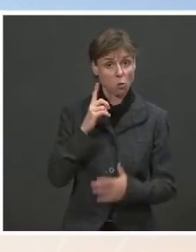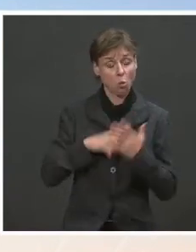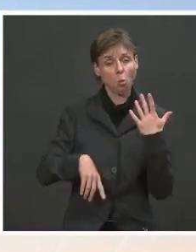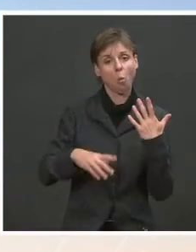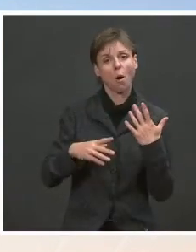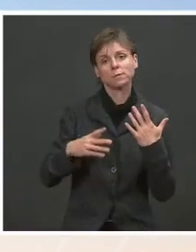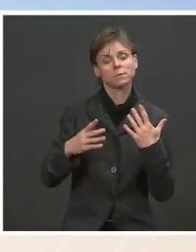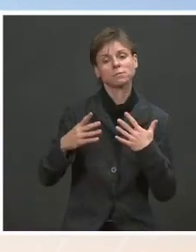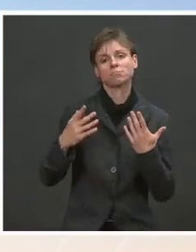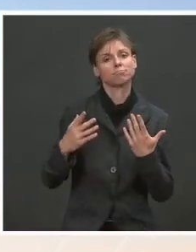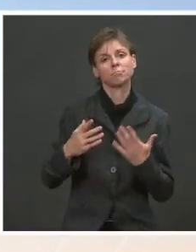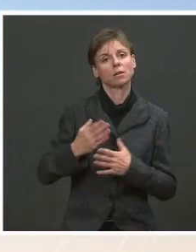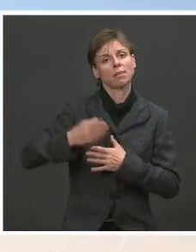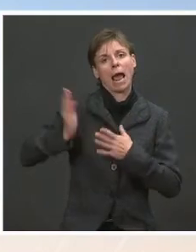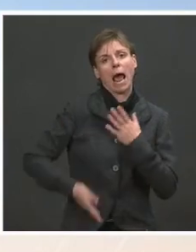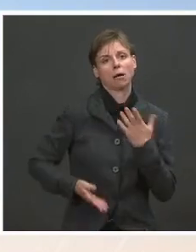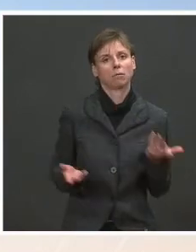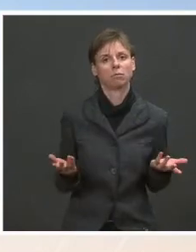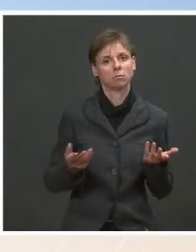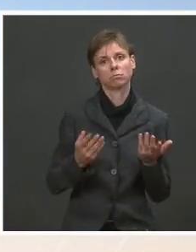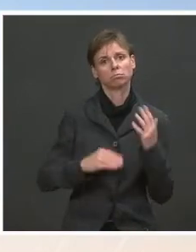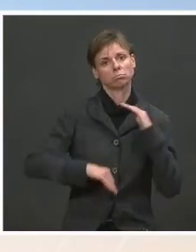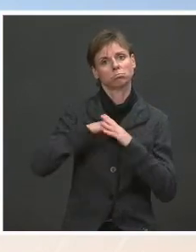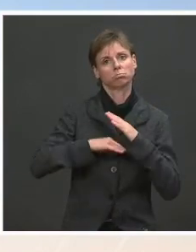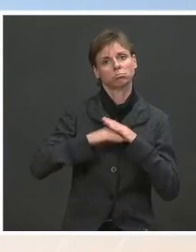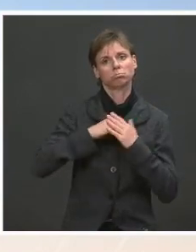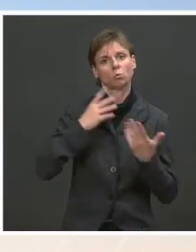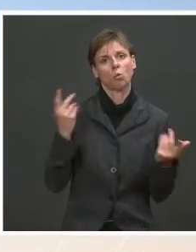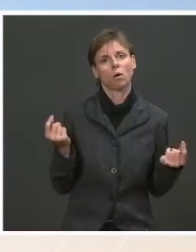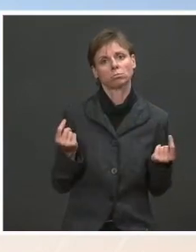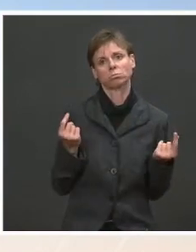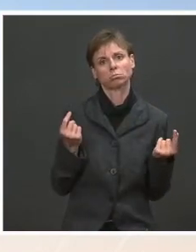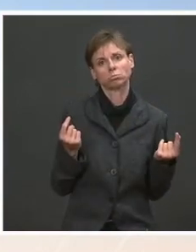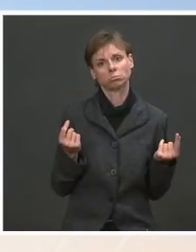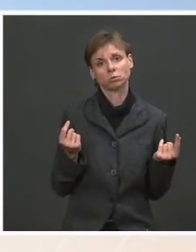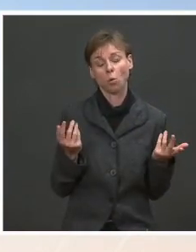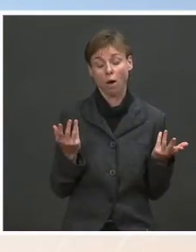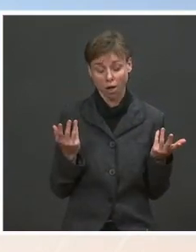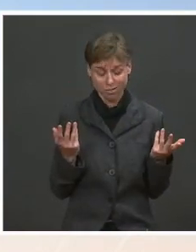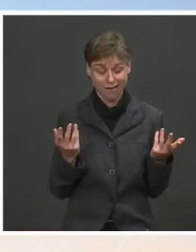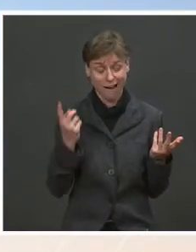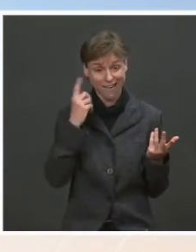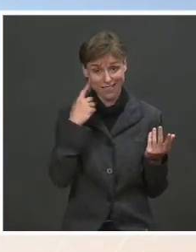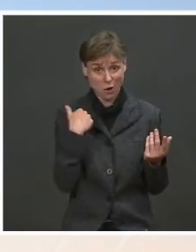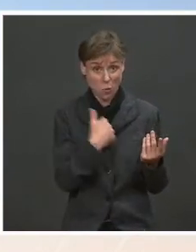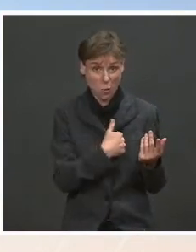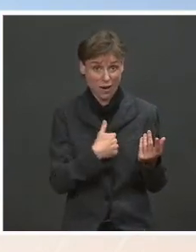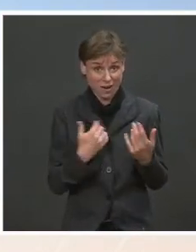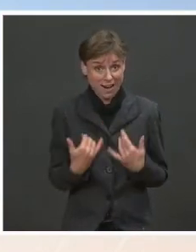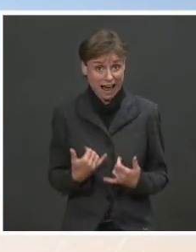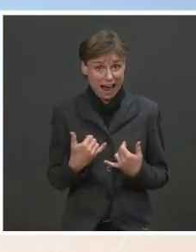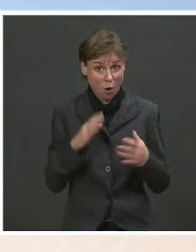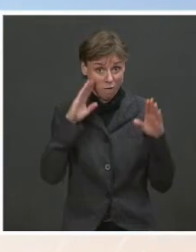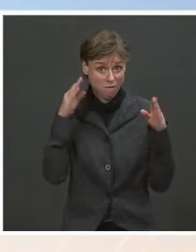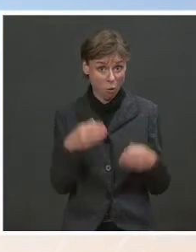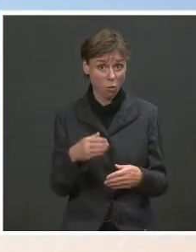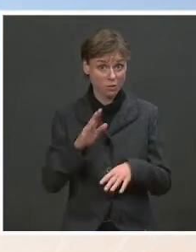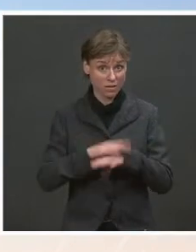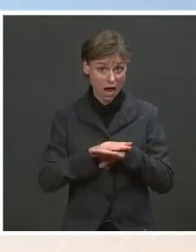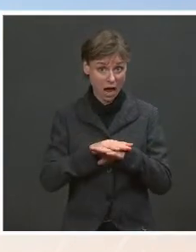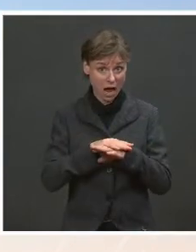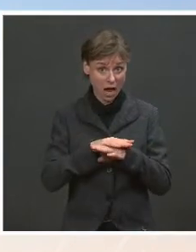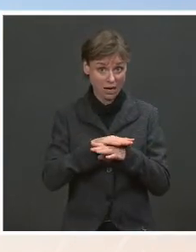is here. How many ultimately would be allowed in? Well, I think where we are is we're focused on some of the very specific